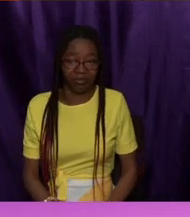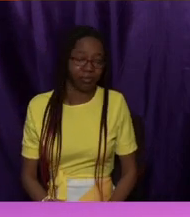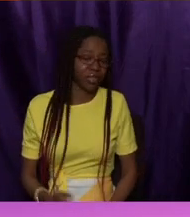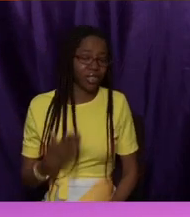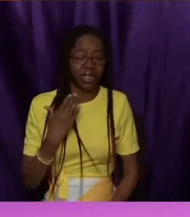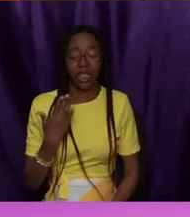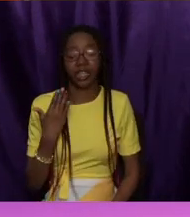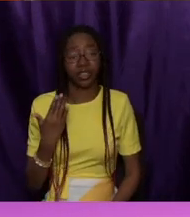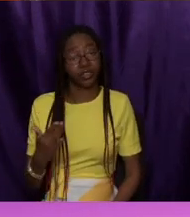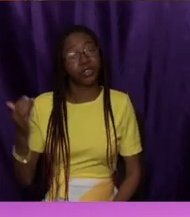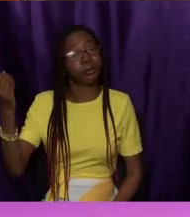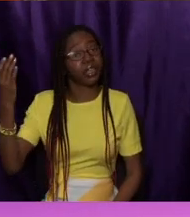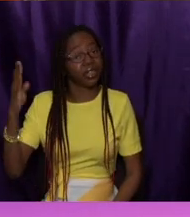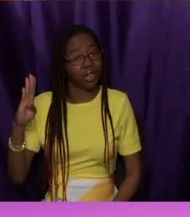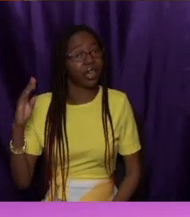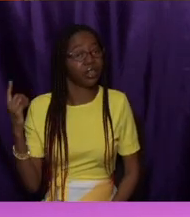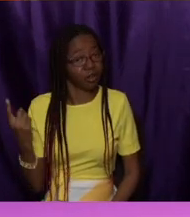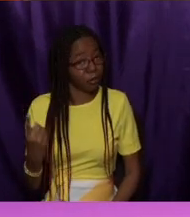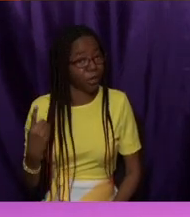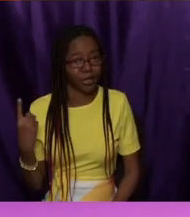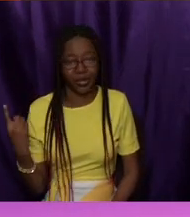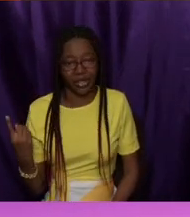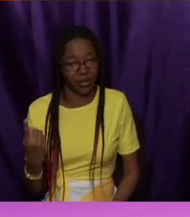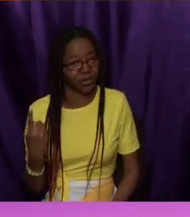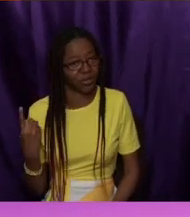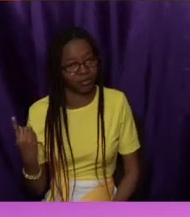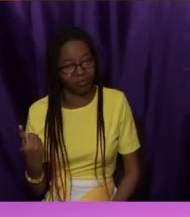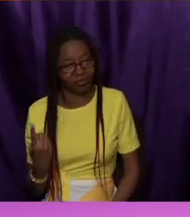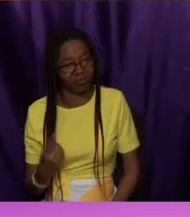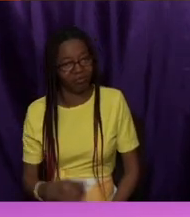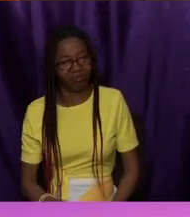Thank you for being God all by yourself.